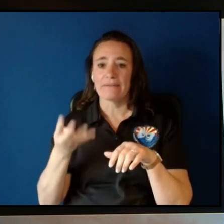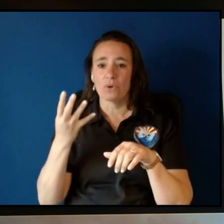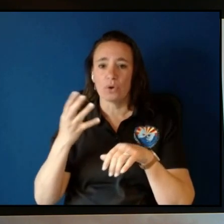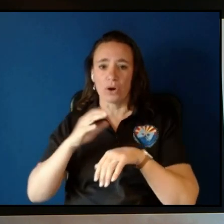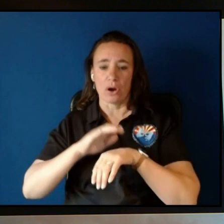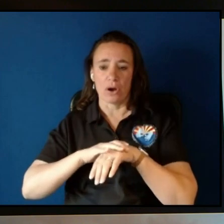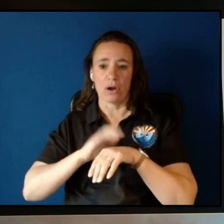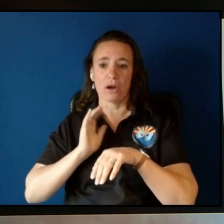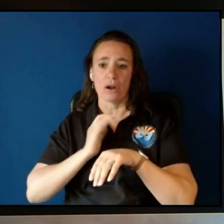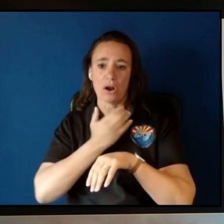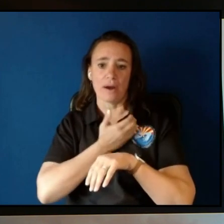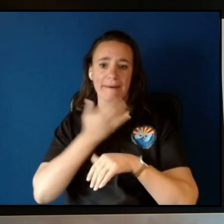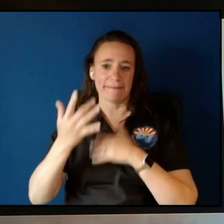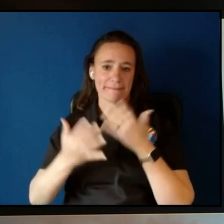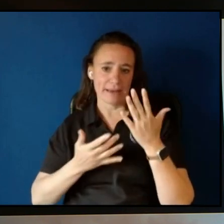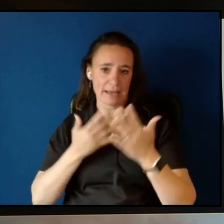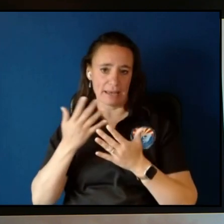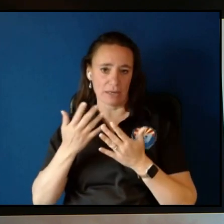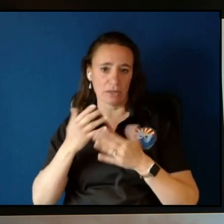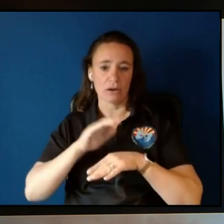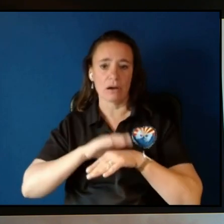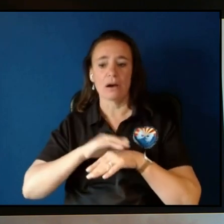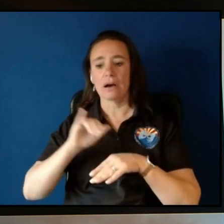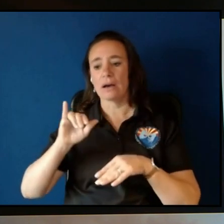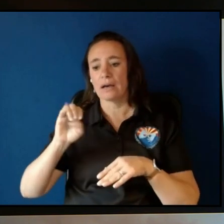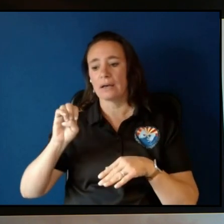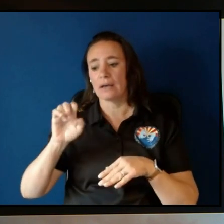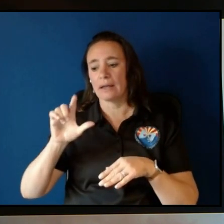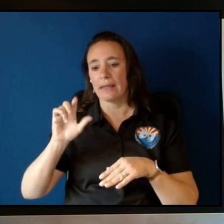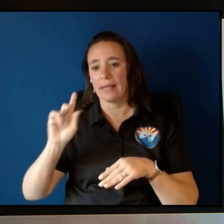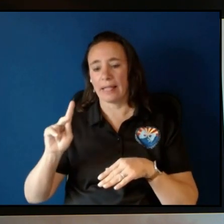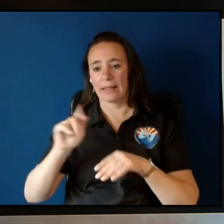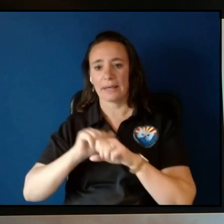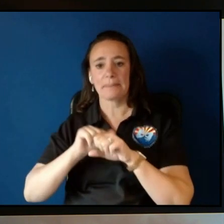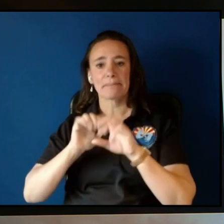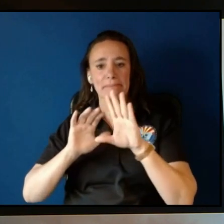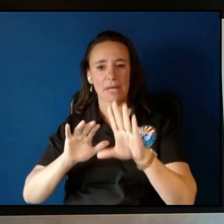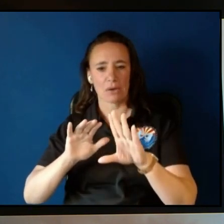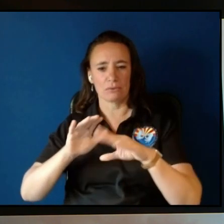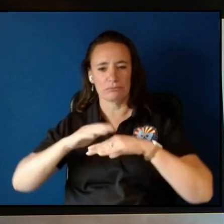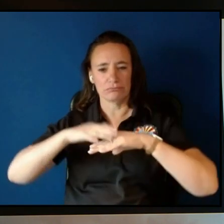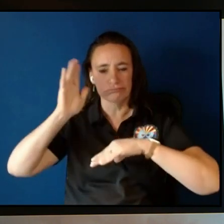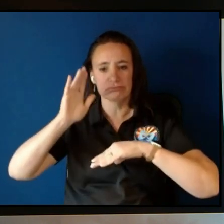up high. It's on Elk Mountain, above 11,000 feet.